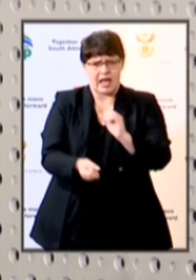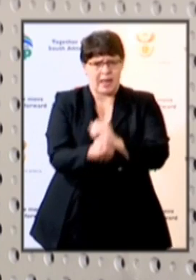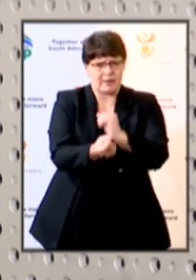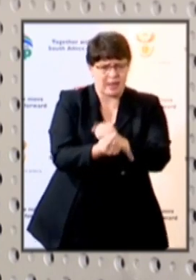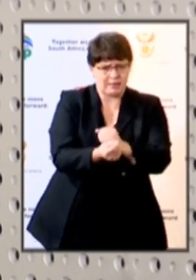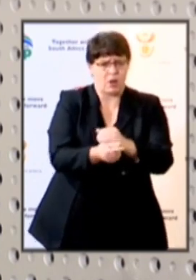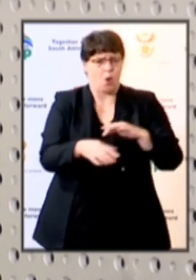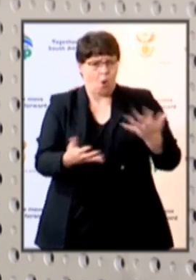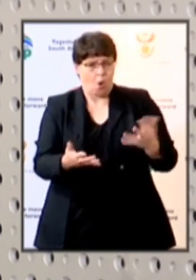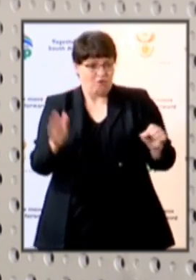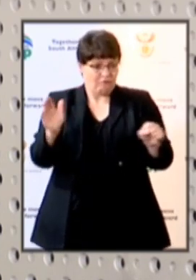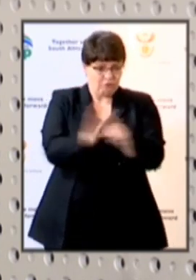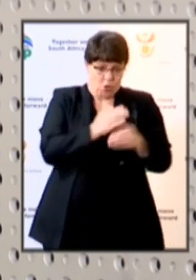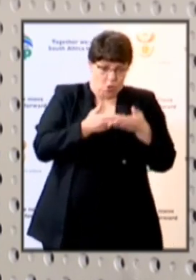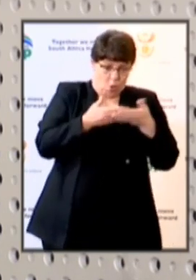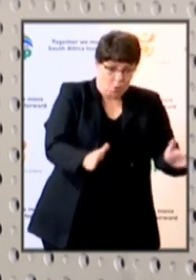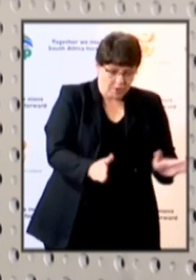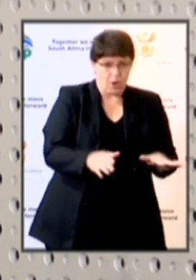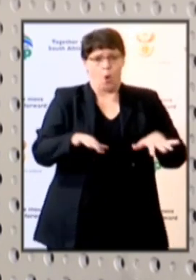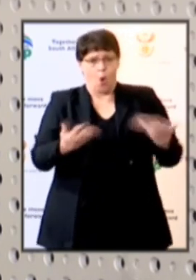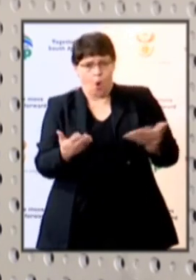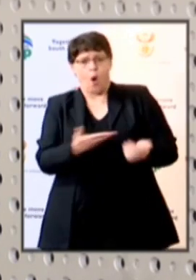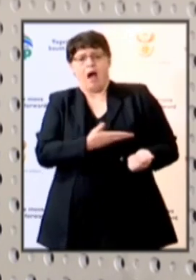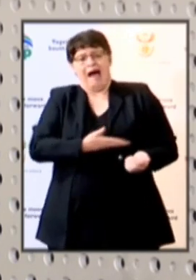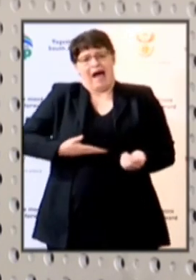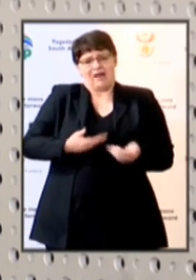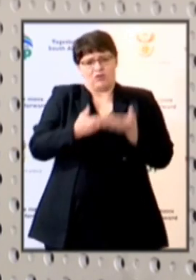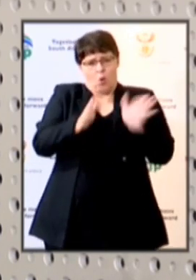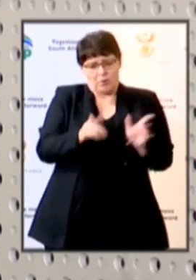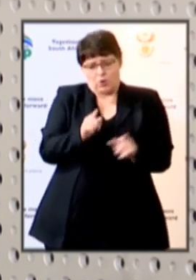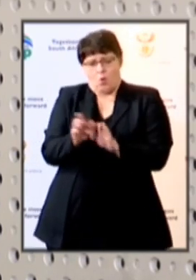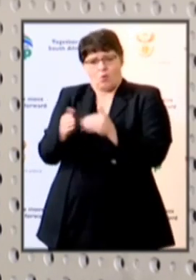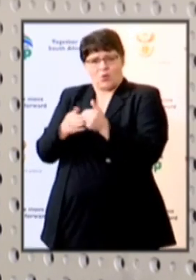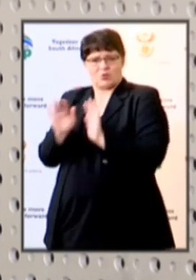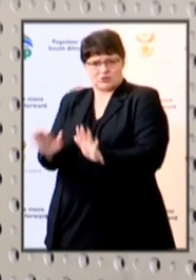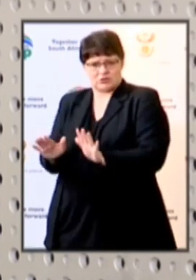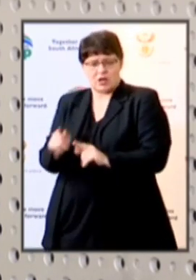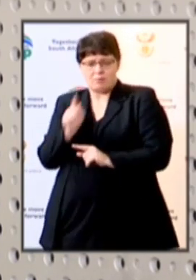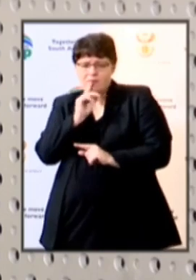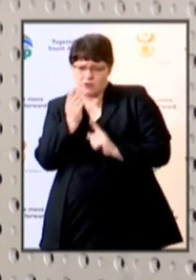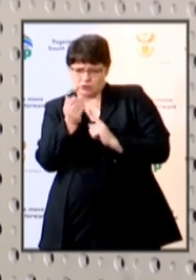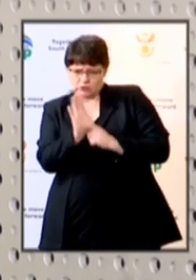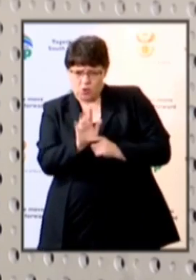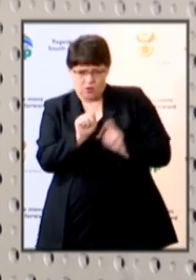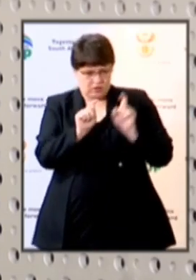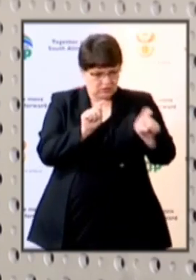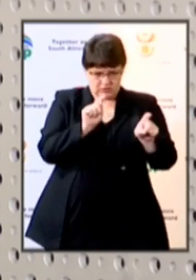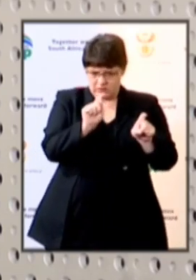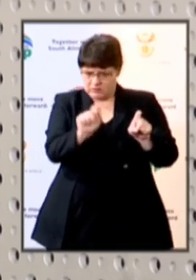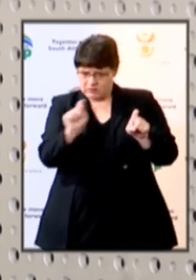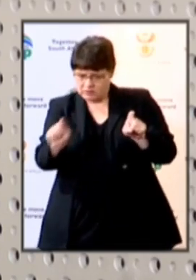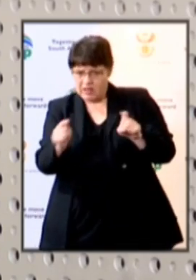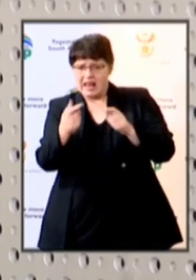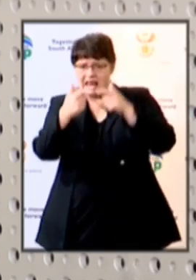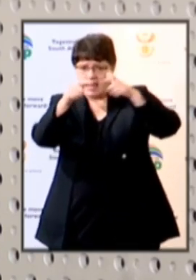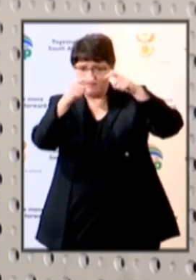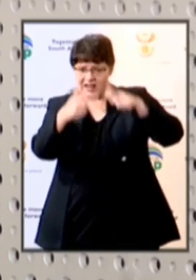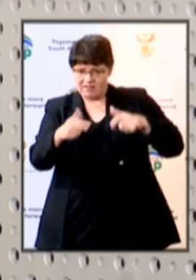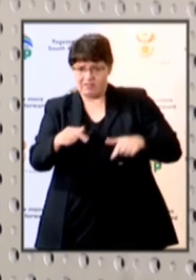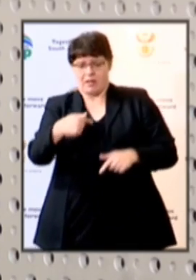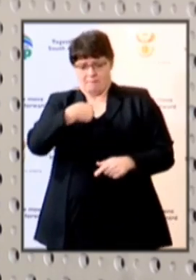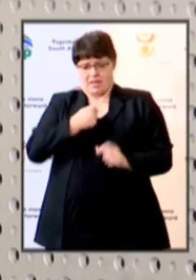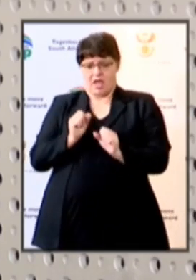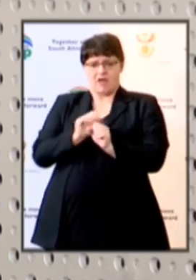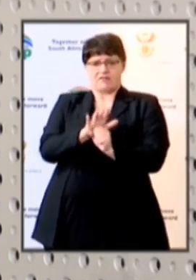in part, and showing South Africans how they are affected by each of the levels.